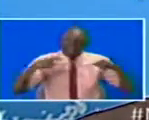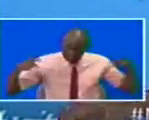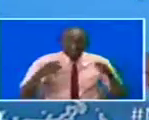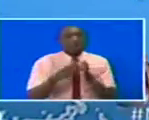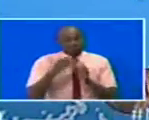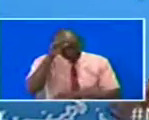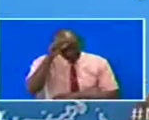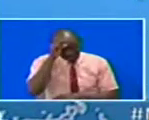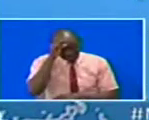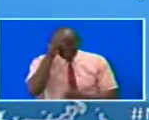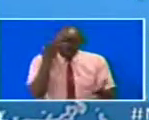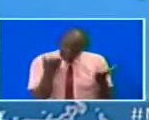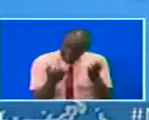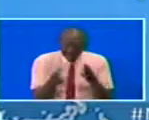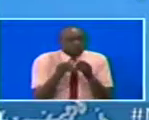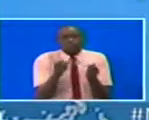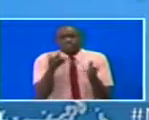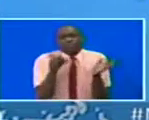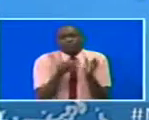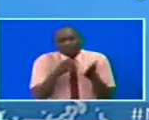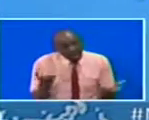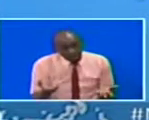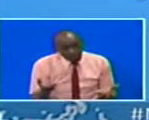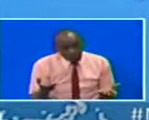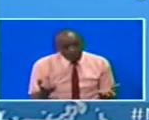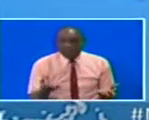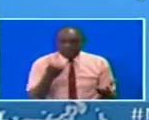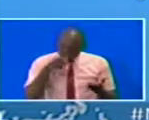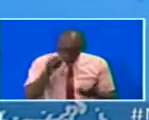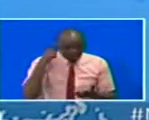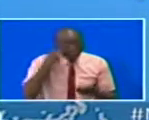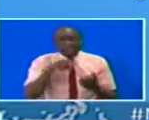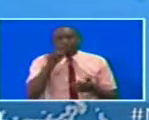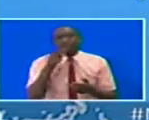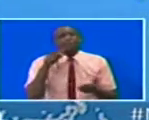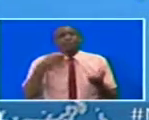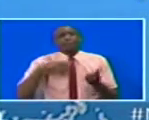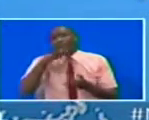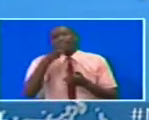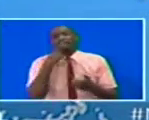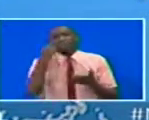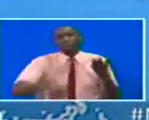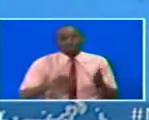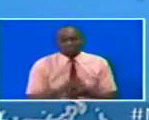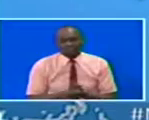Forces may be the only solution to the bloodletting in the area. What exactly are the residents saying?